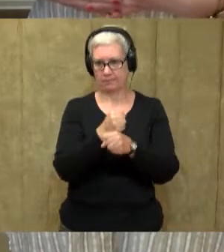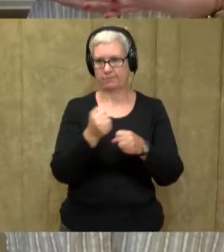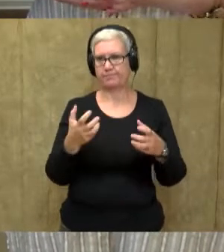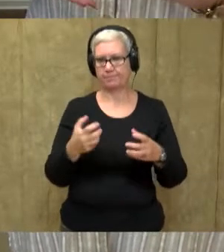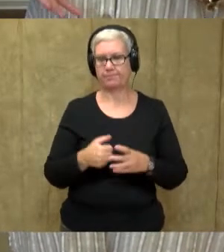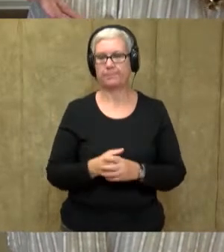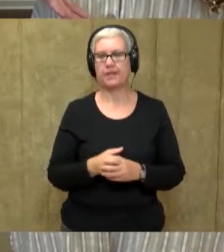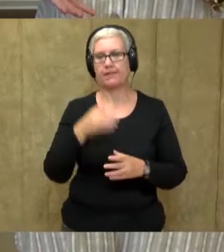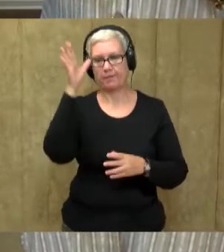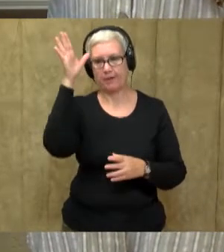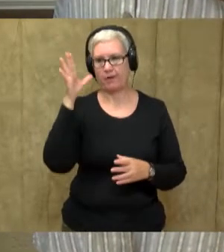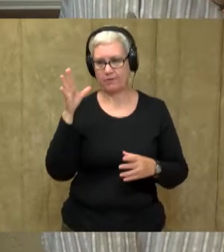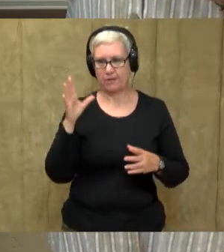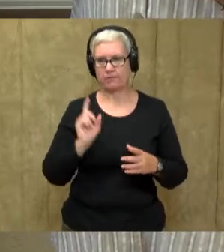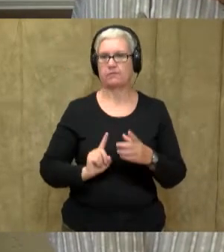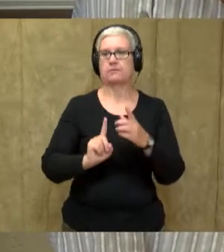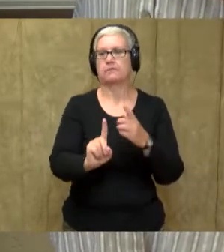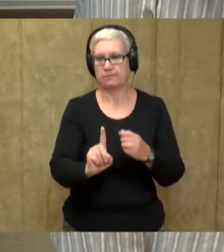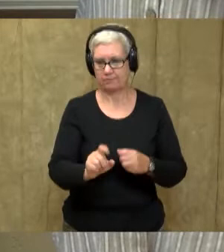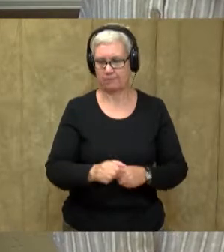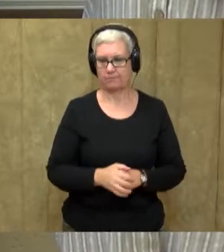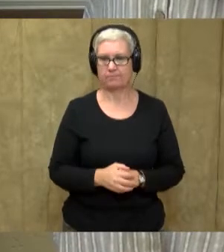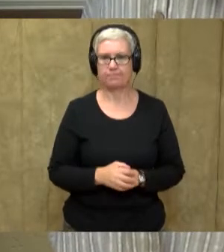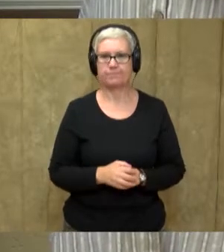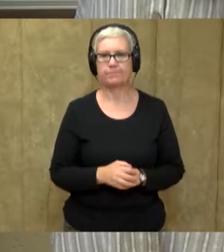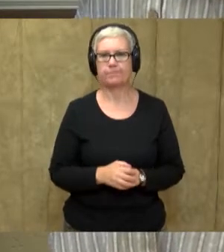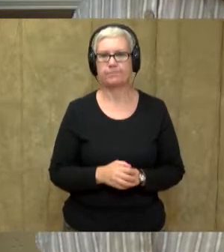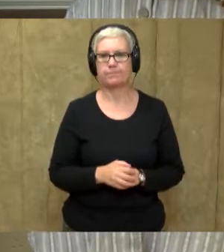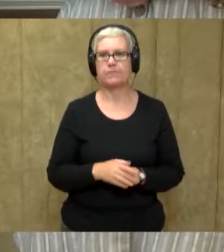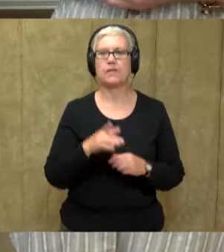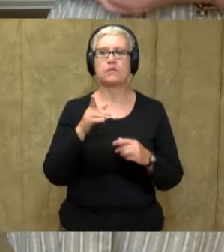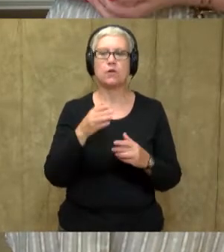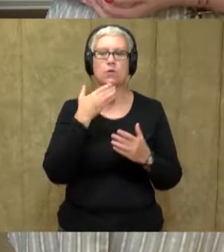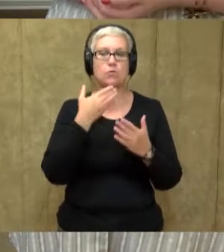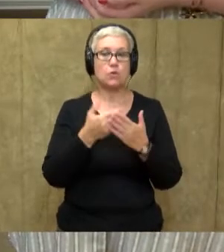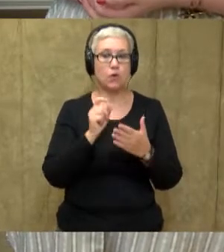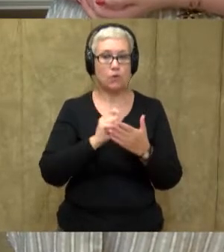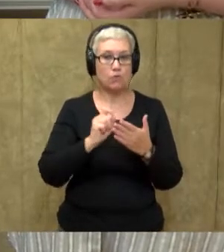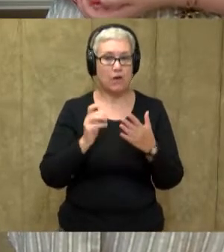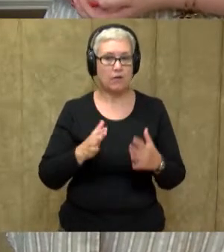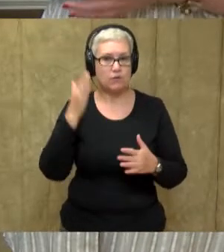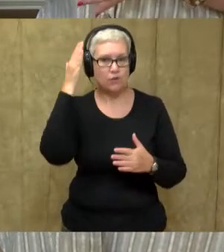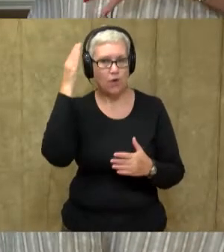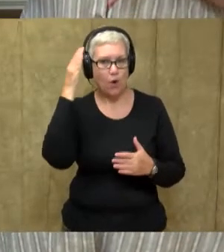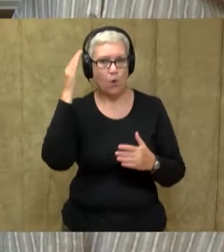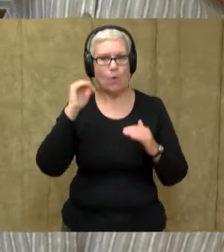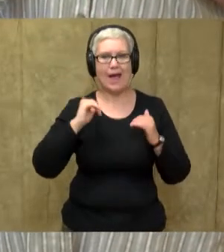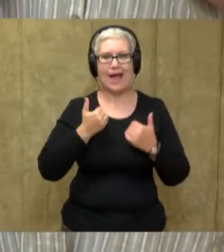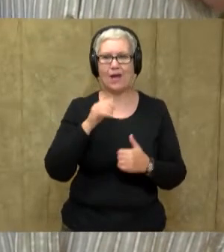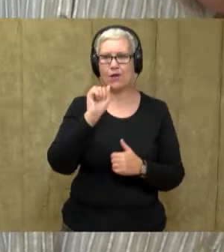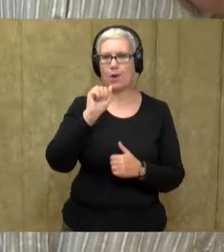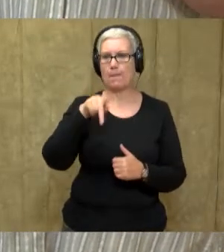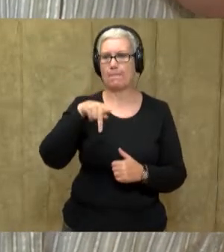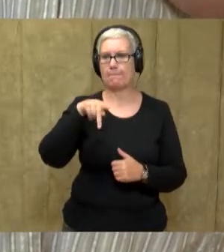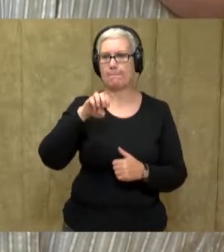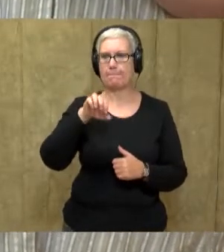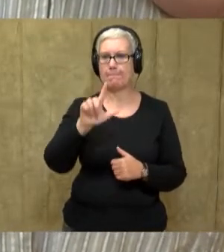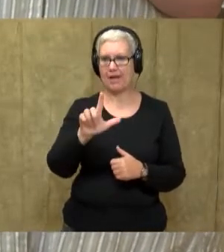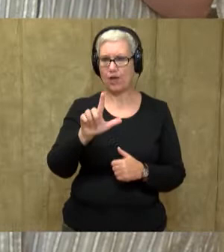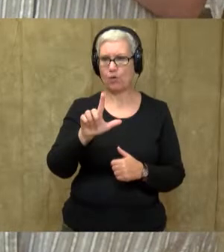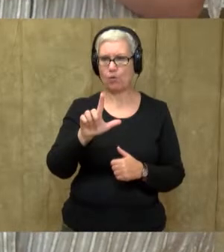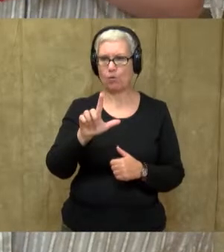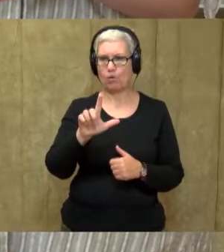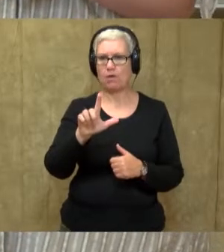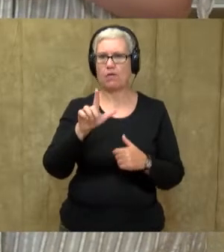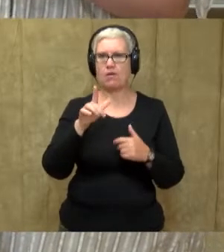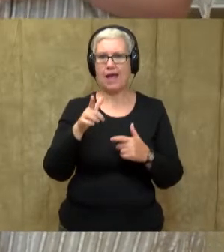in. So good writers know how to appeal to their audience. And they do this through what we call